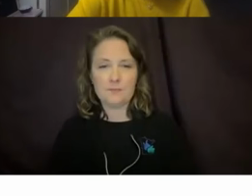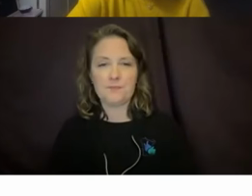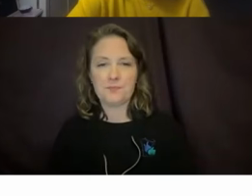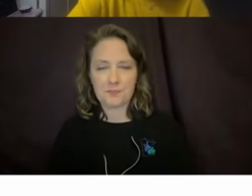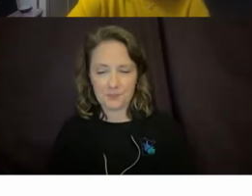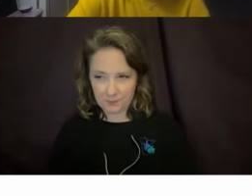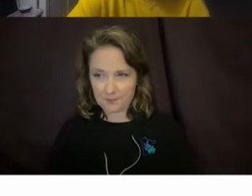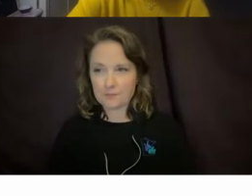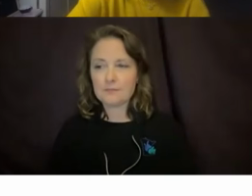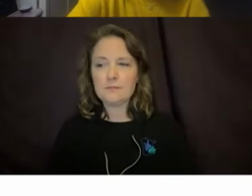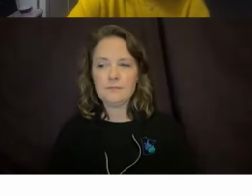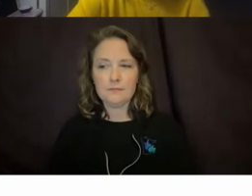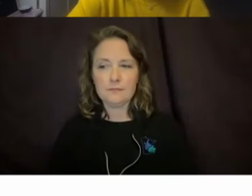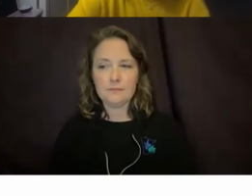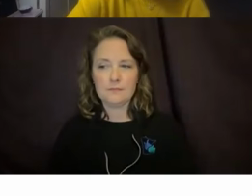secure.